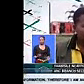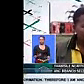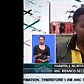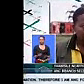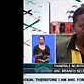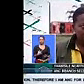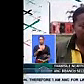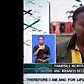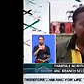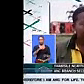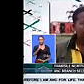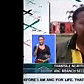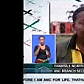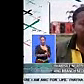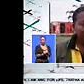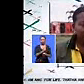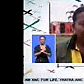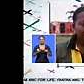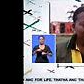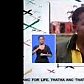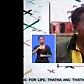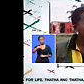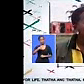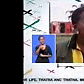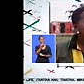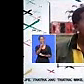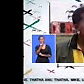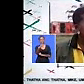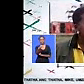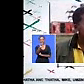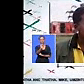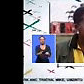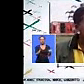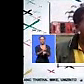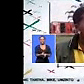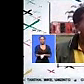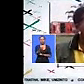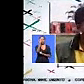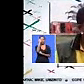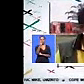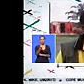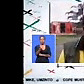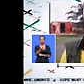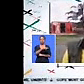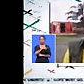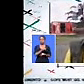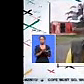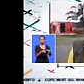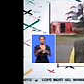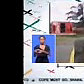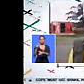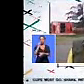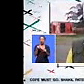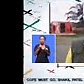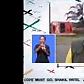it was violent of some sort, because as the ANC, we understand very well the fact that each and every party has to canvass